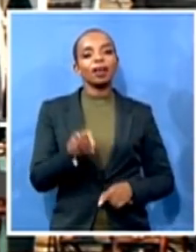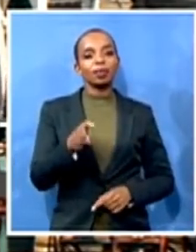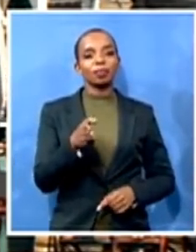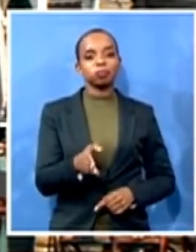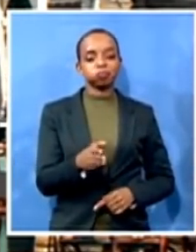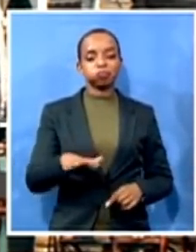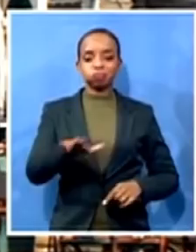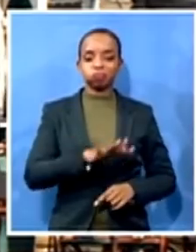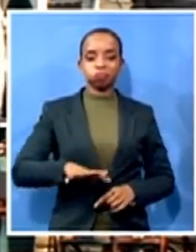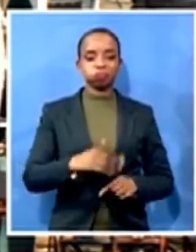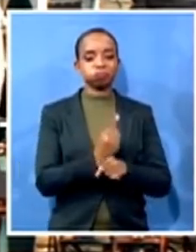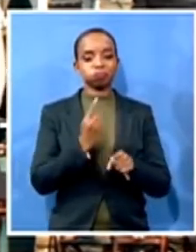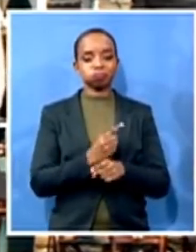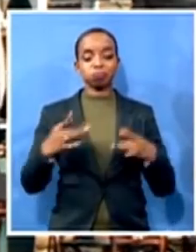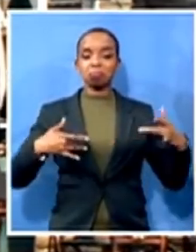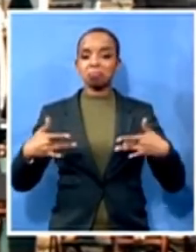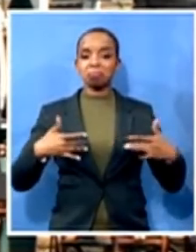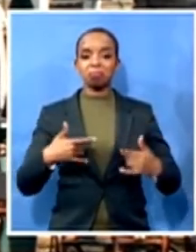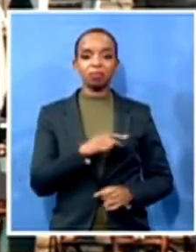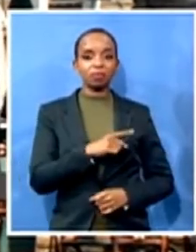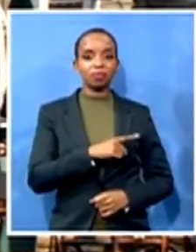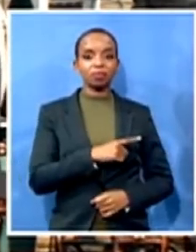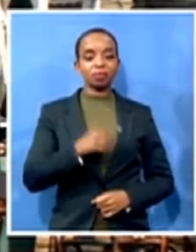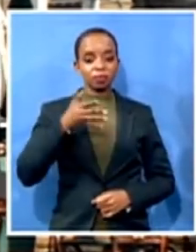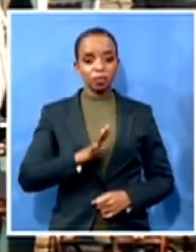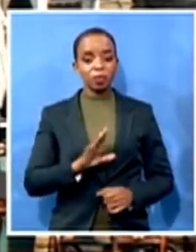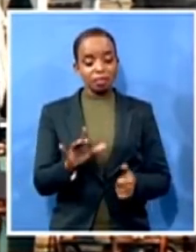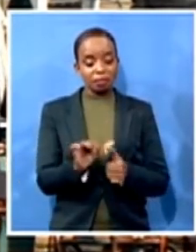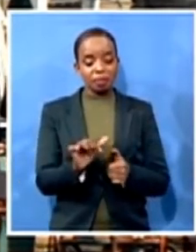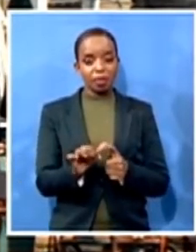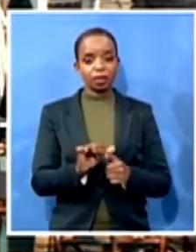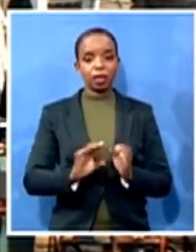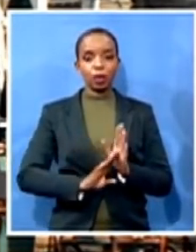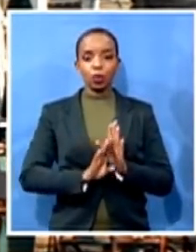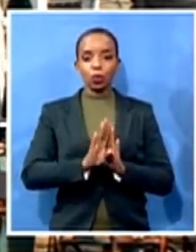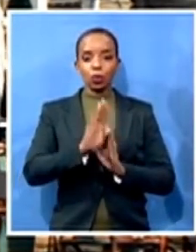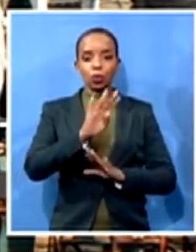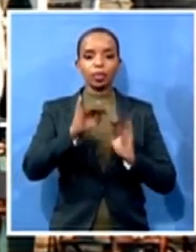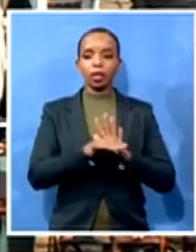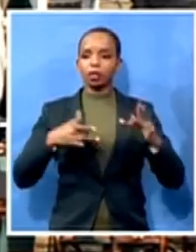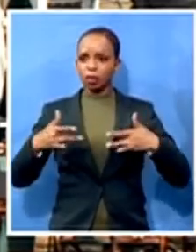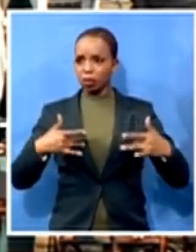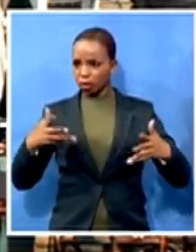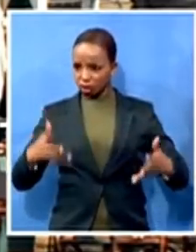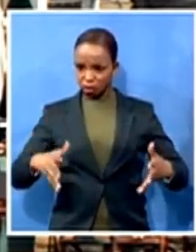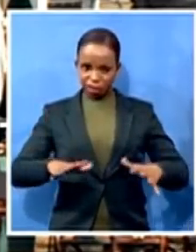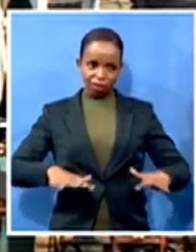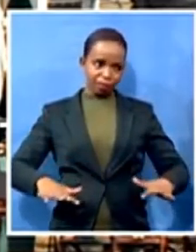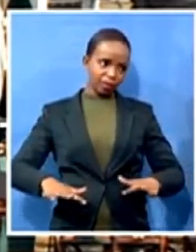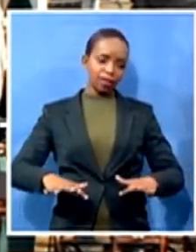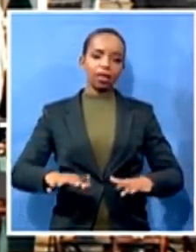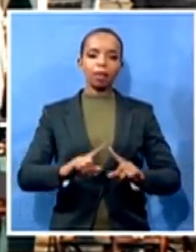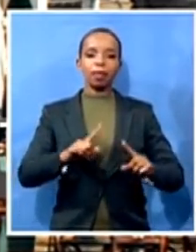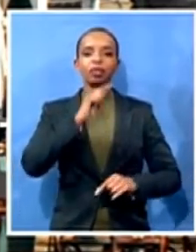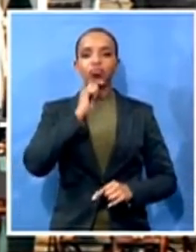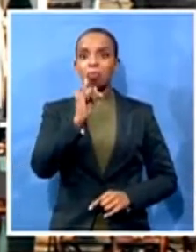better than the facilities itself. You know, but really, really, really, it's not that bad. Honestly, I feel good. I feel okay. I feel ready